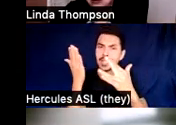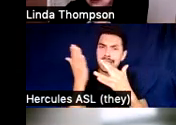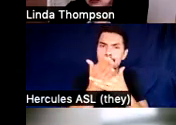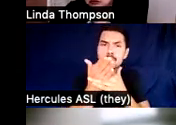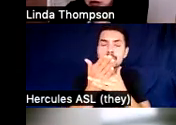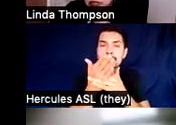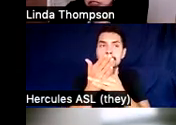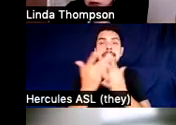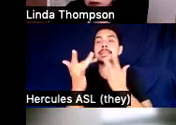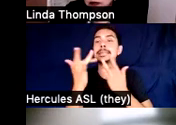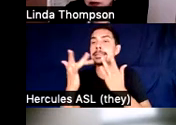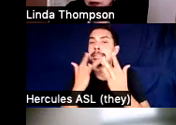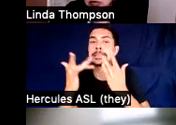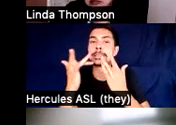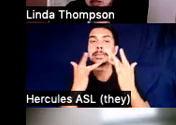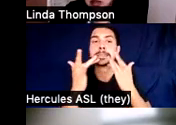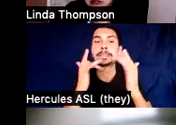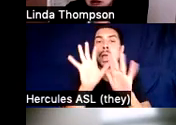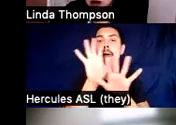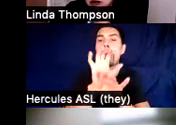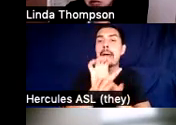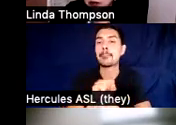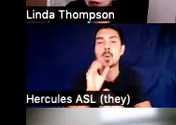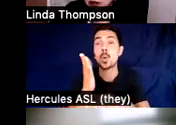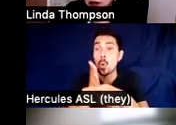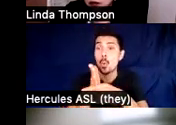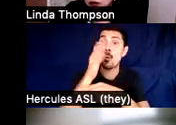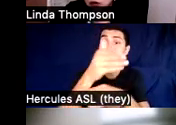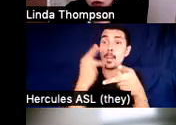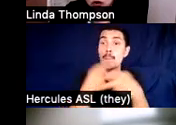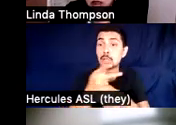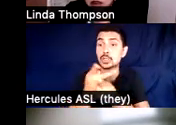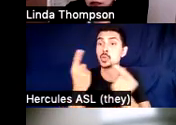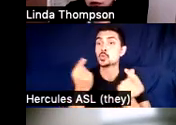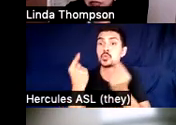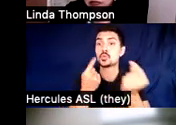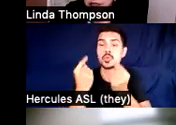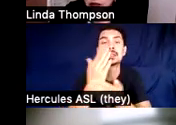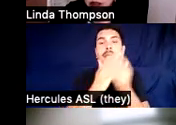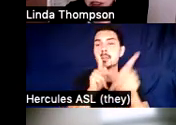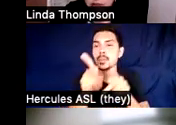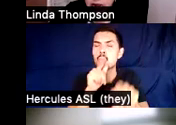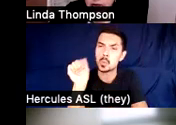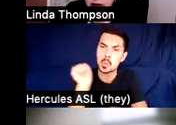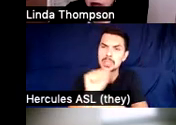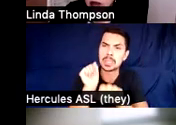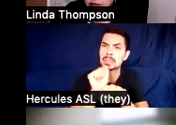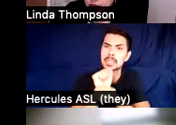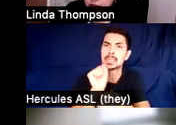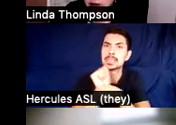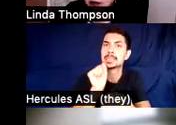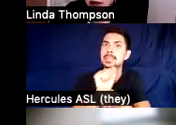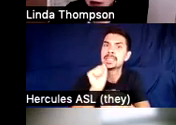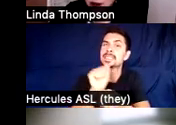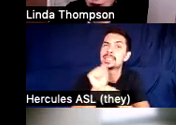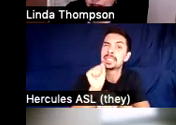or overproduction, meaning that there are people who will work every single day if